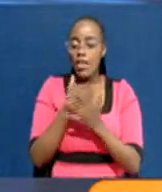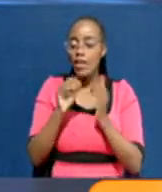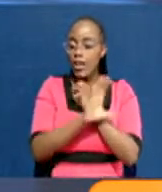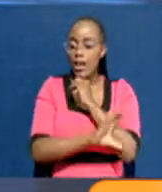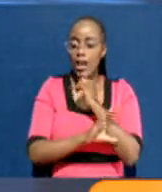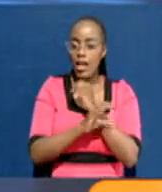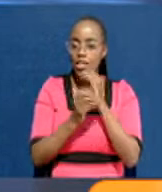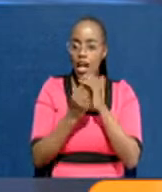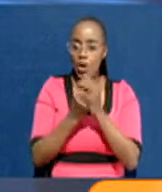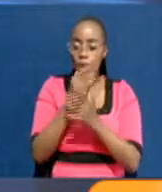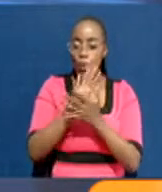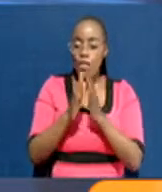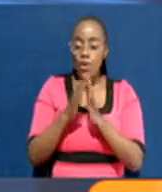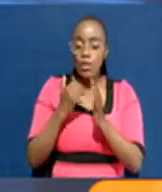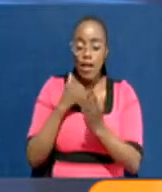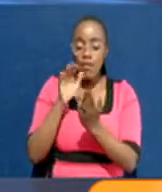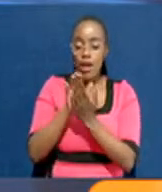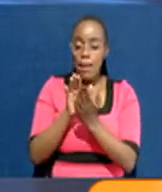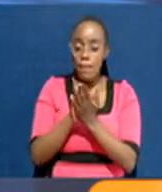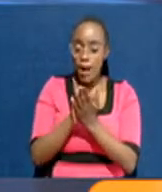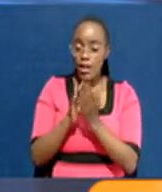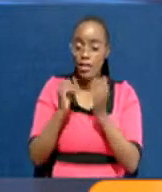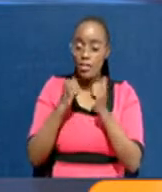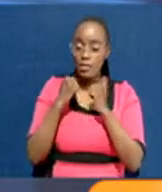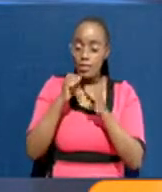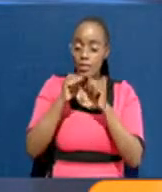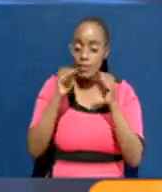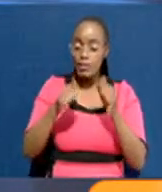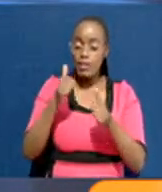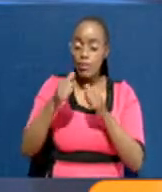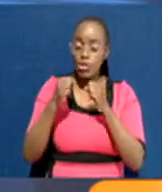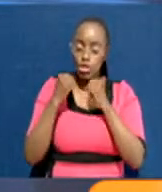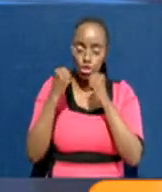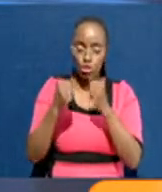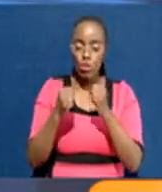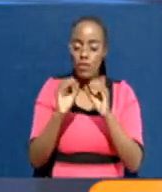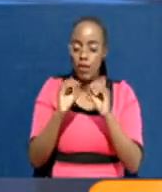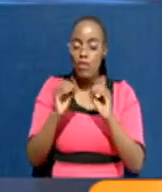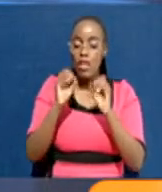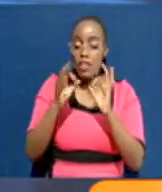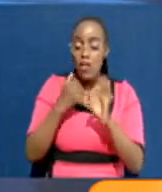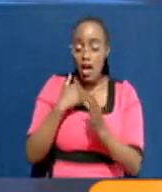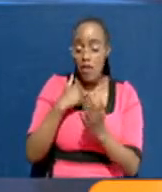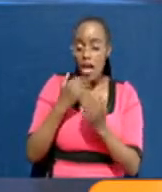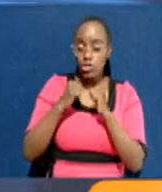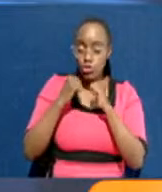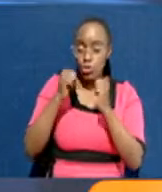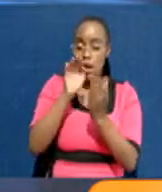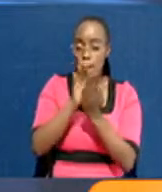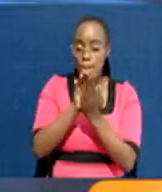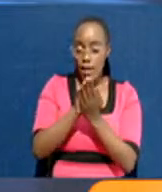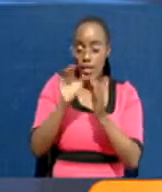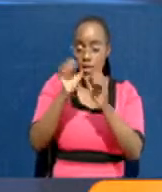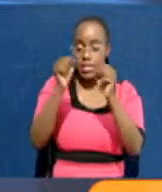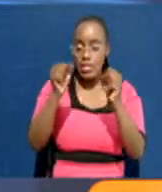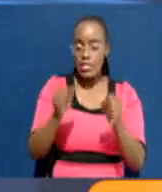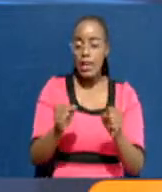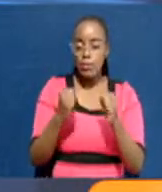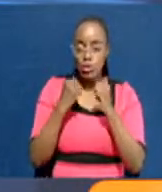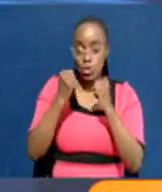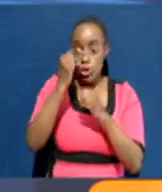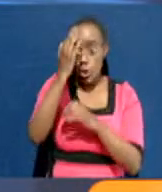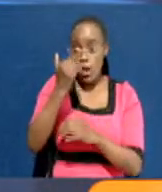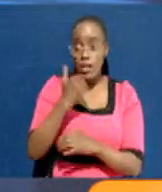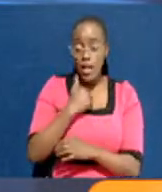grown without a strong banking system. So as a country, we should be happy that we have strong banks, we have strong banking system, because it's